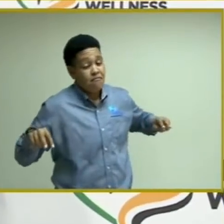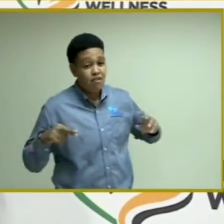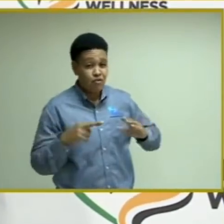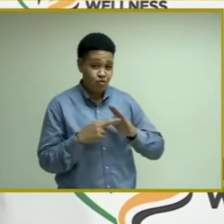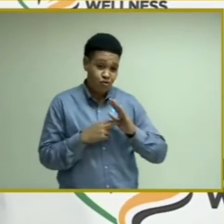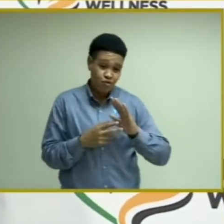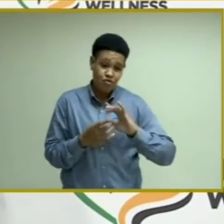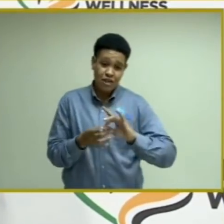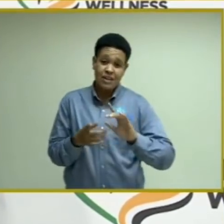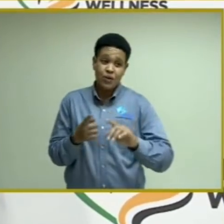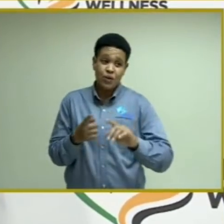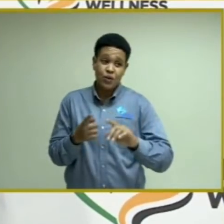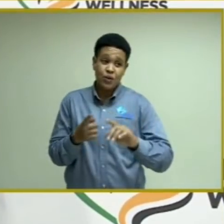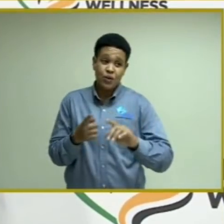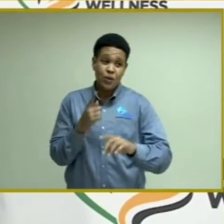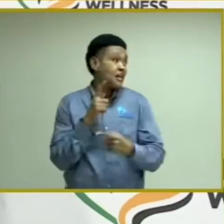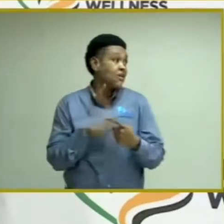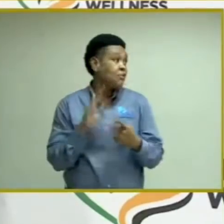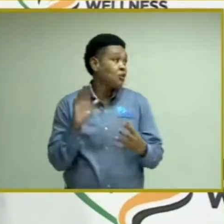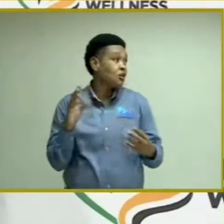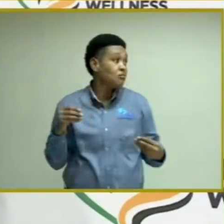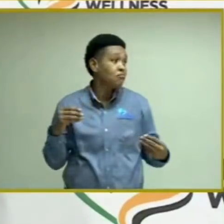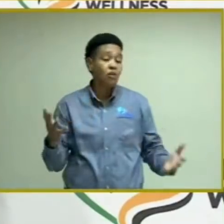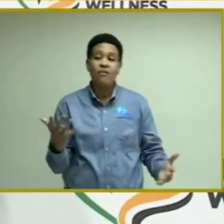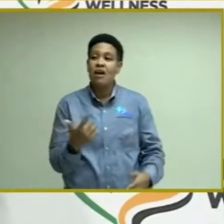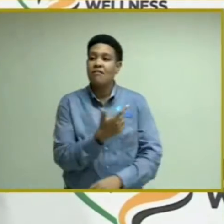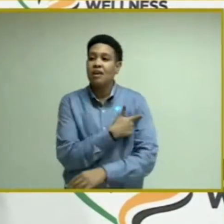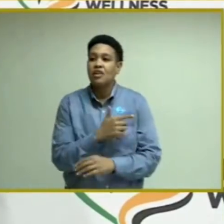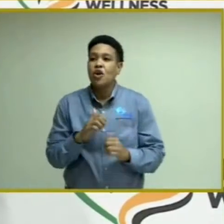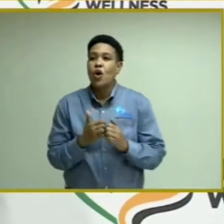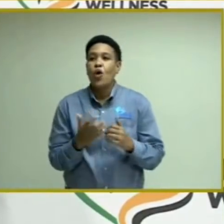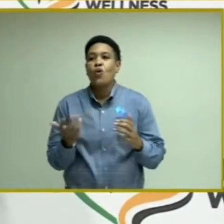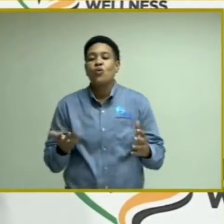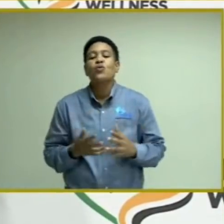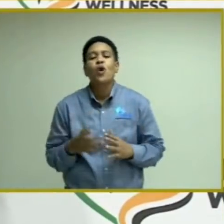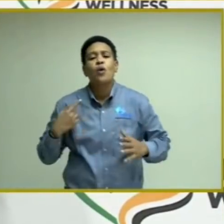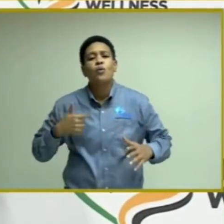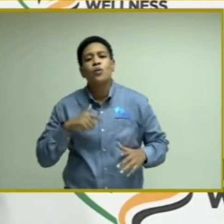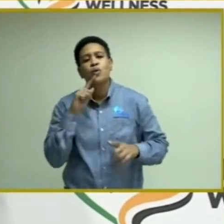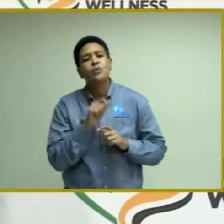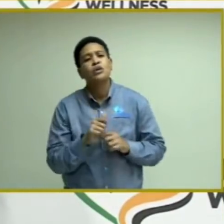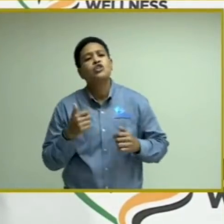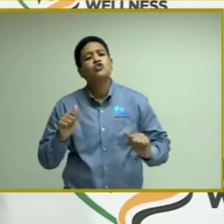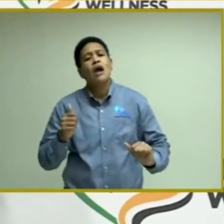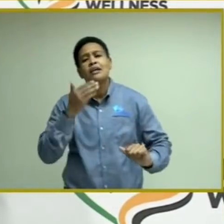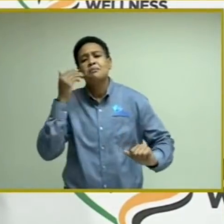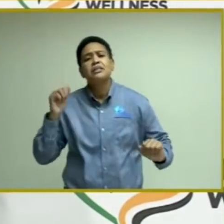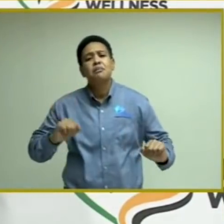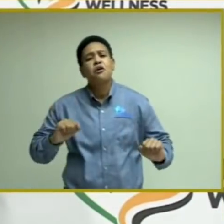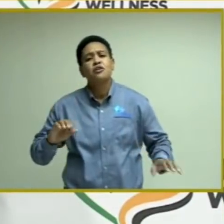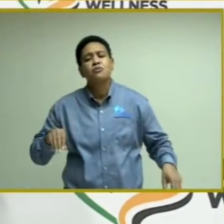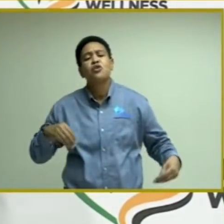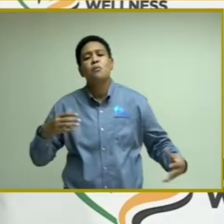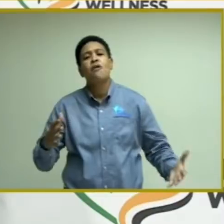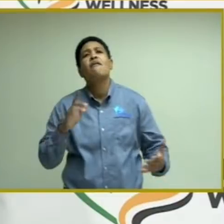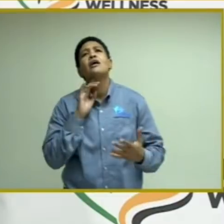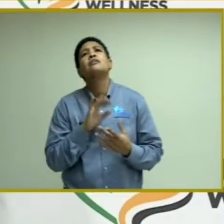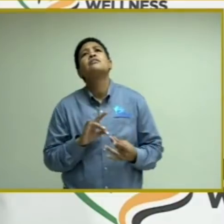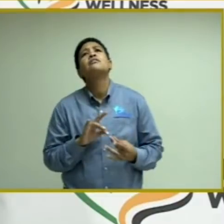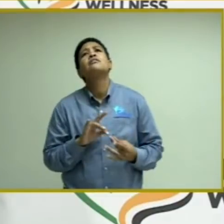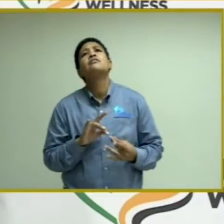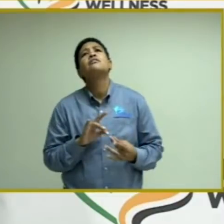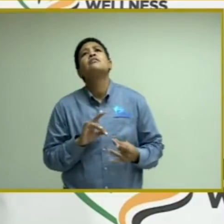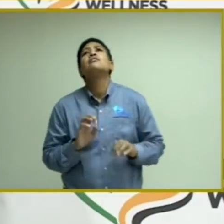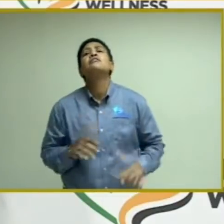protocols around vaccine and the administration of vaccines, and we try as best as possible to provide the narrative, the